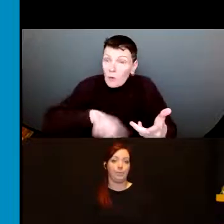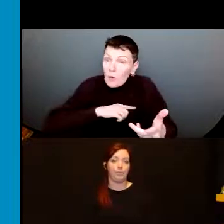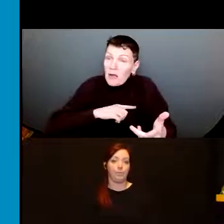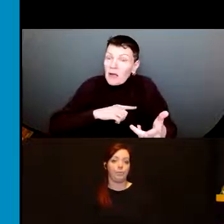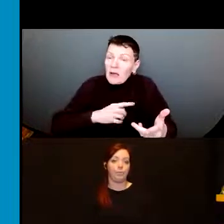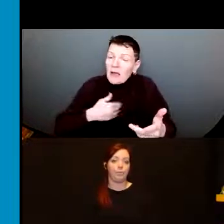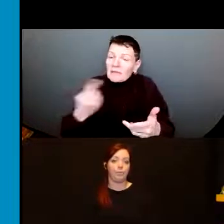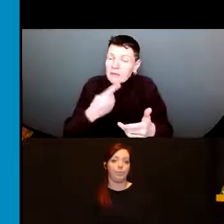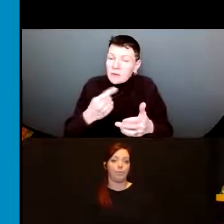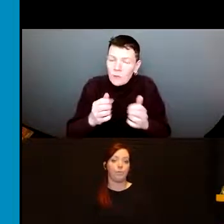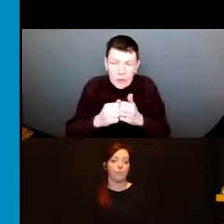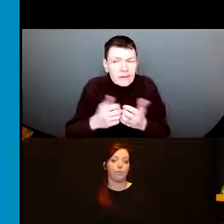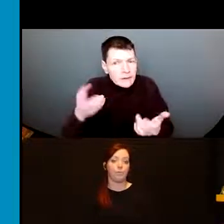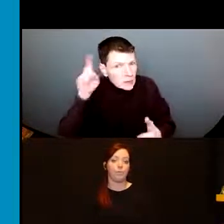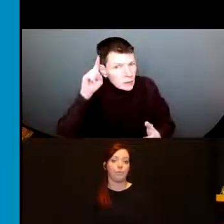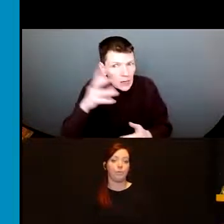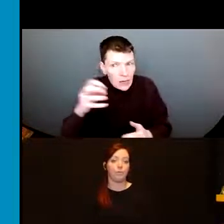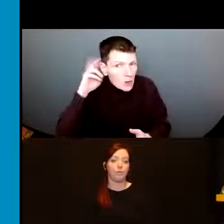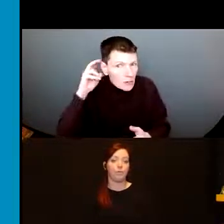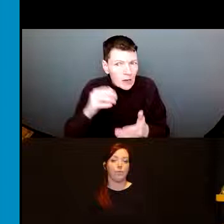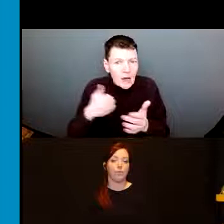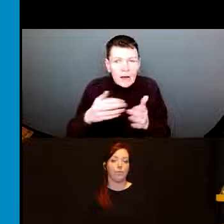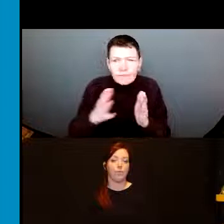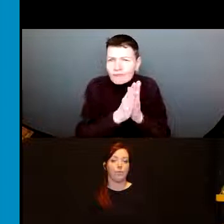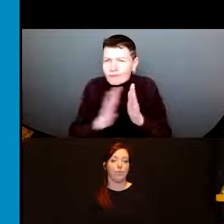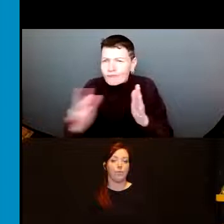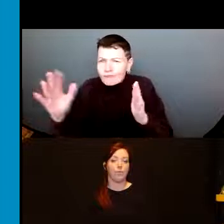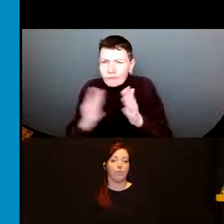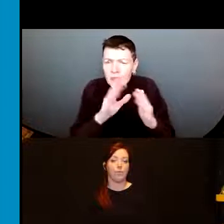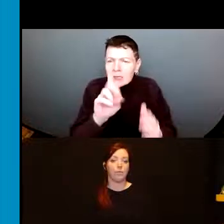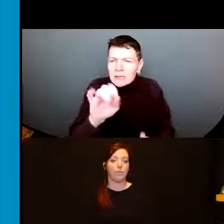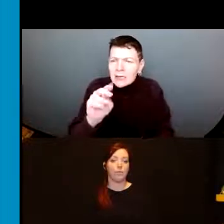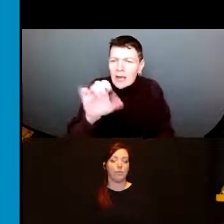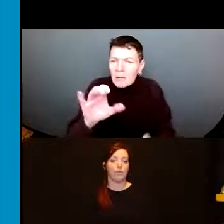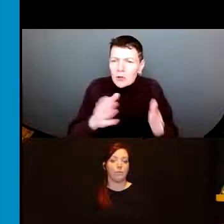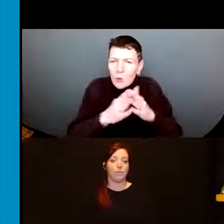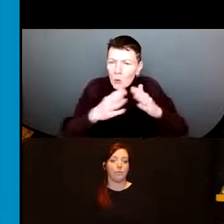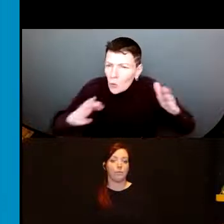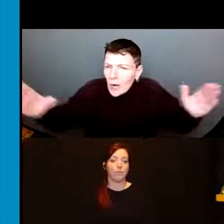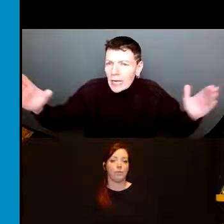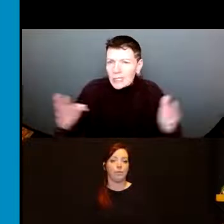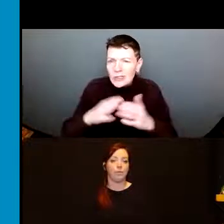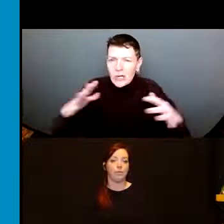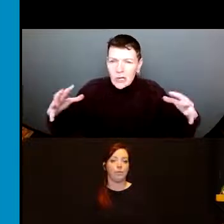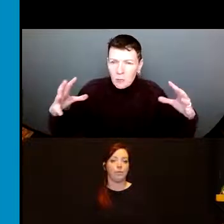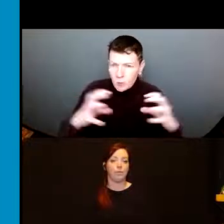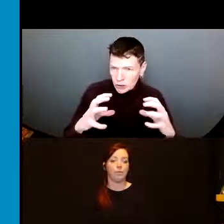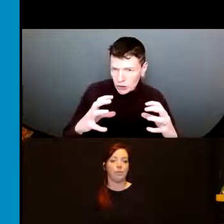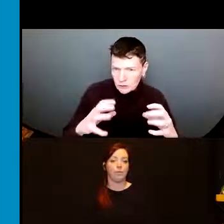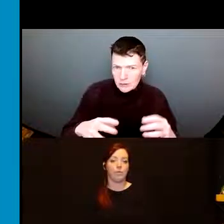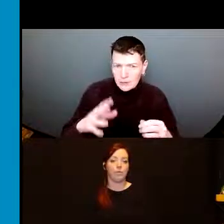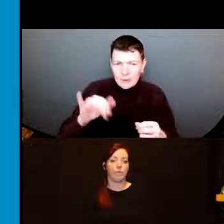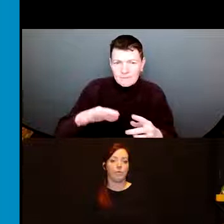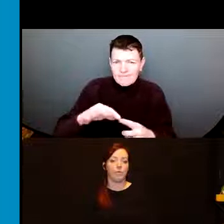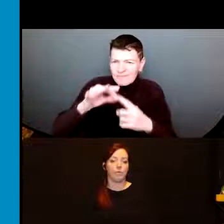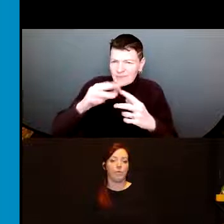in hearing aids and cochlear implants, is dynamic range compression. And what this kind of it's an algorithm does is